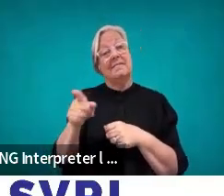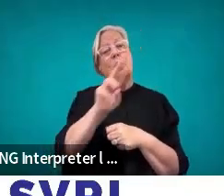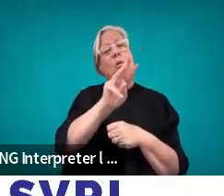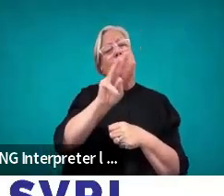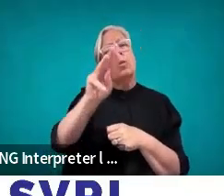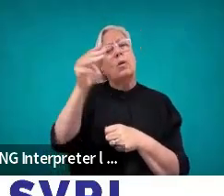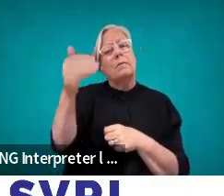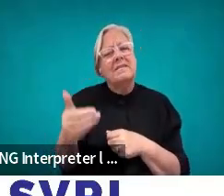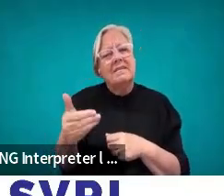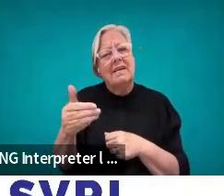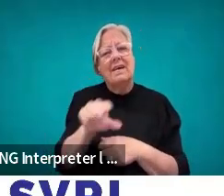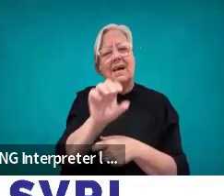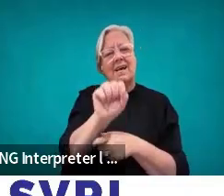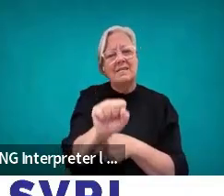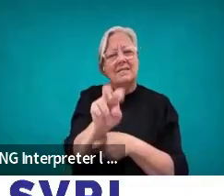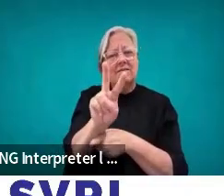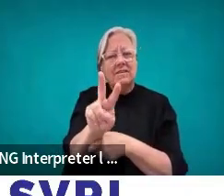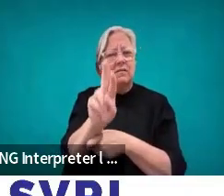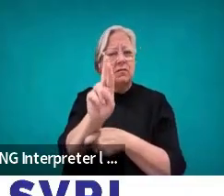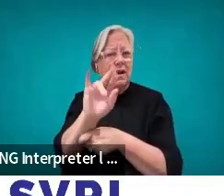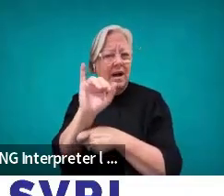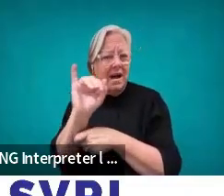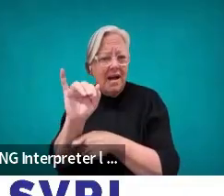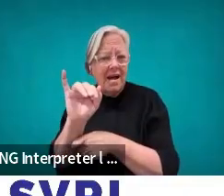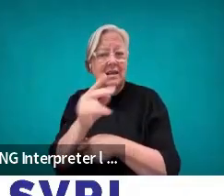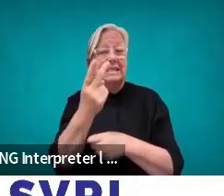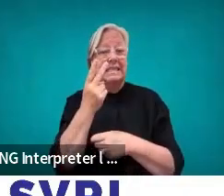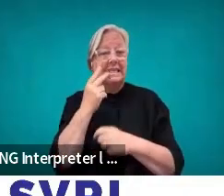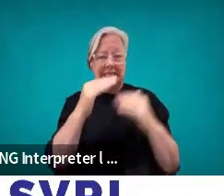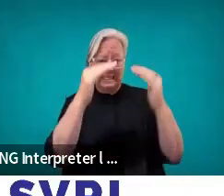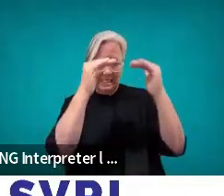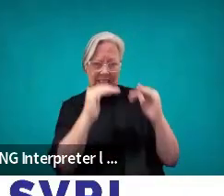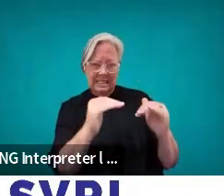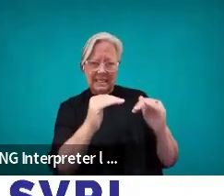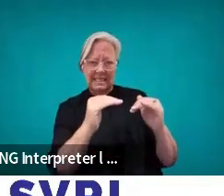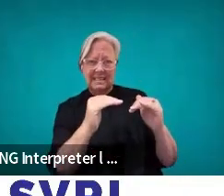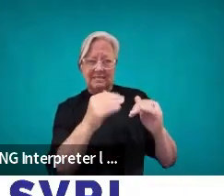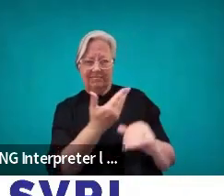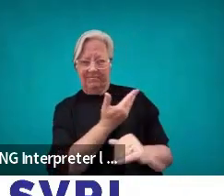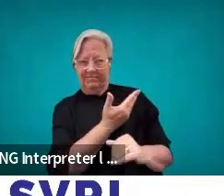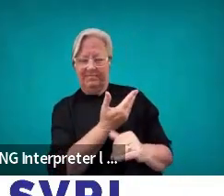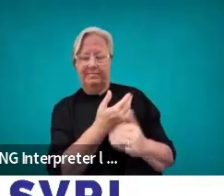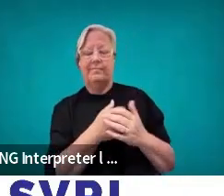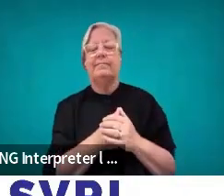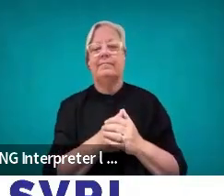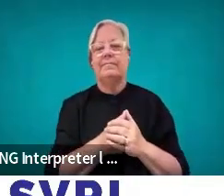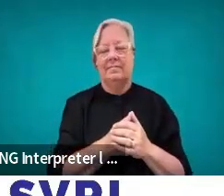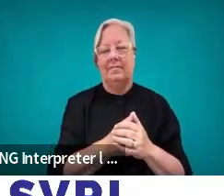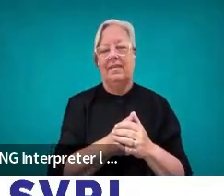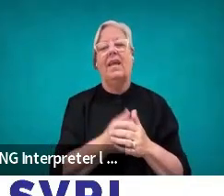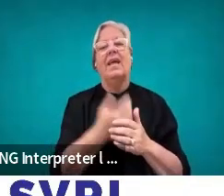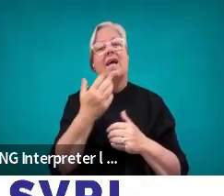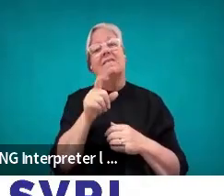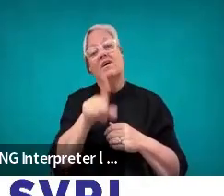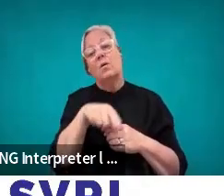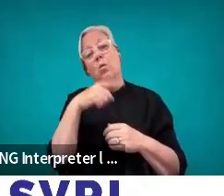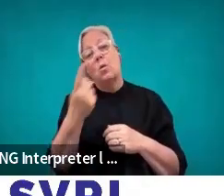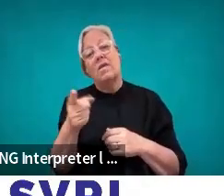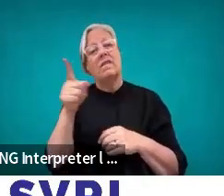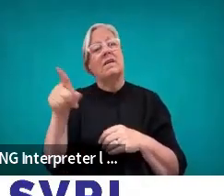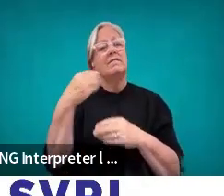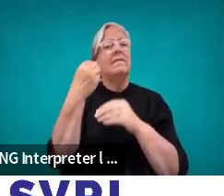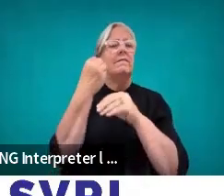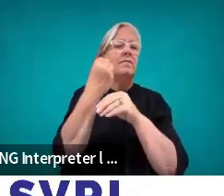bottom of the slide, and go and have a look and see what's happening. We also do have another virtual launch on the 14th